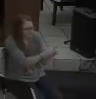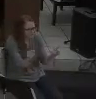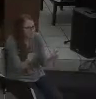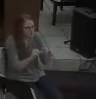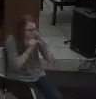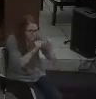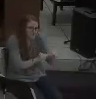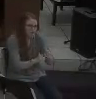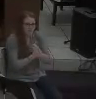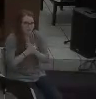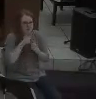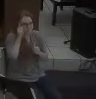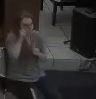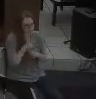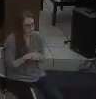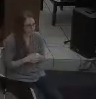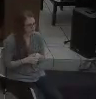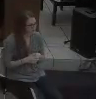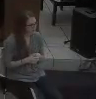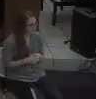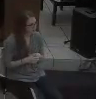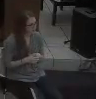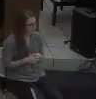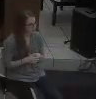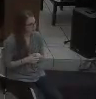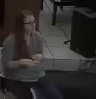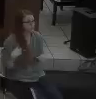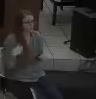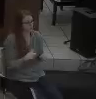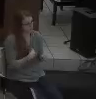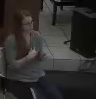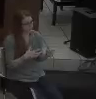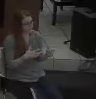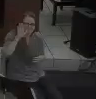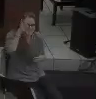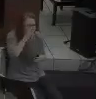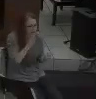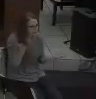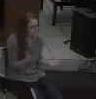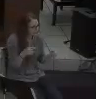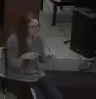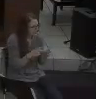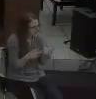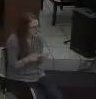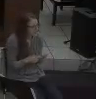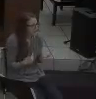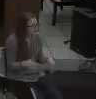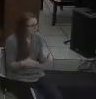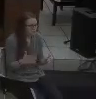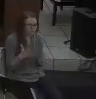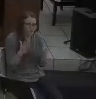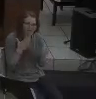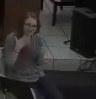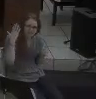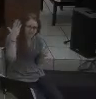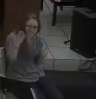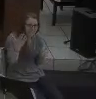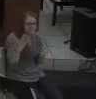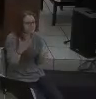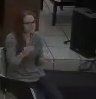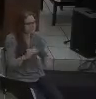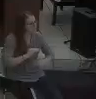love you. So as we have service today and as we are together, let us give thanks. Let us be filled